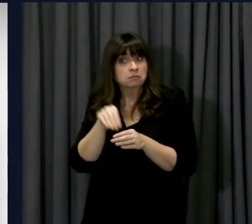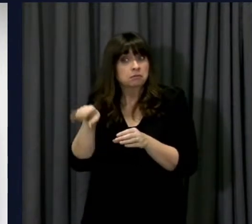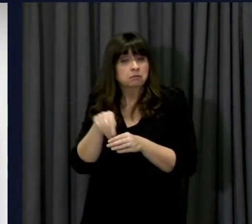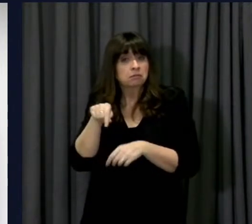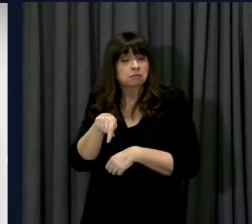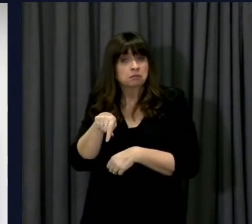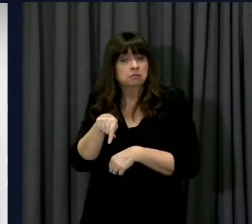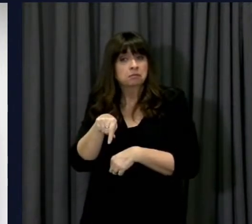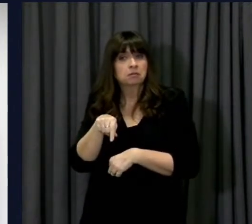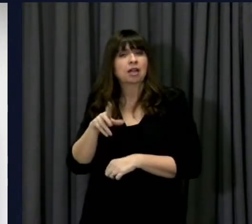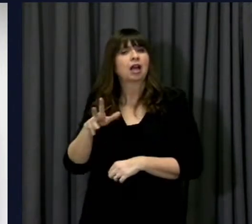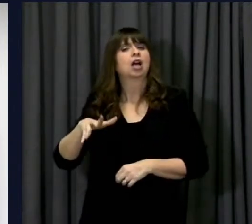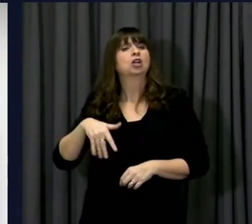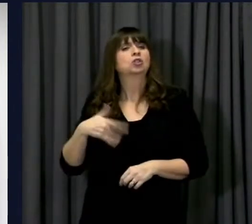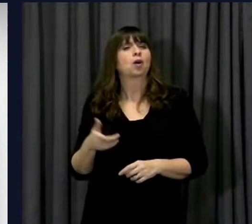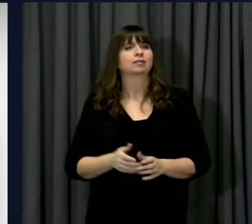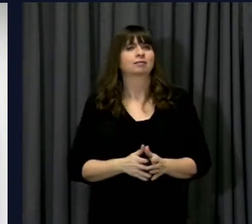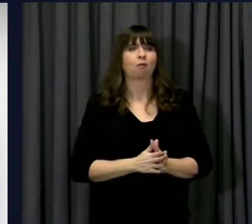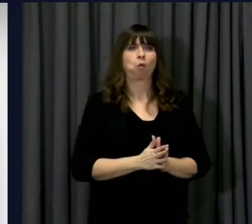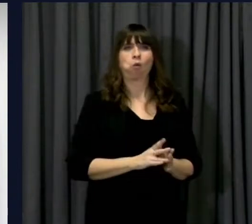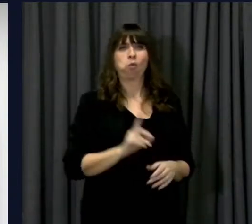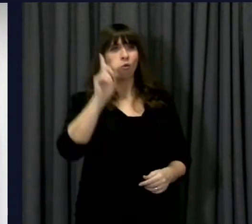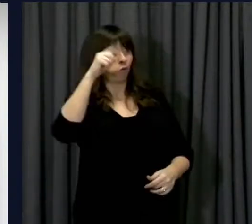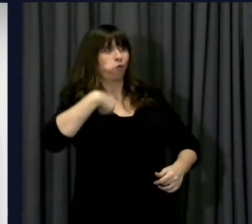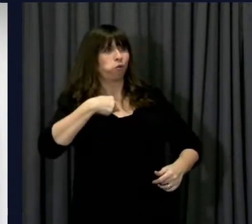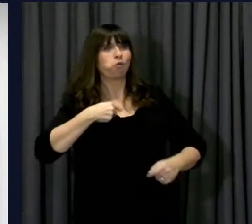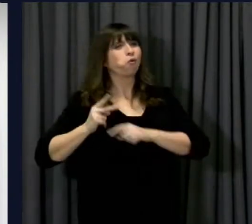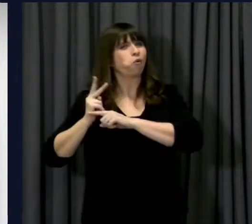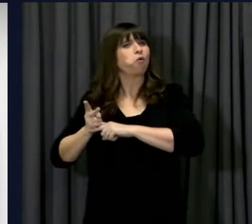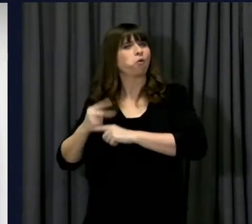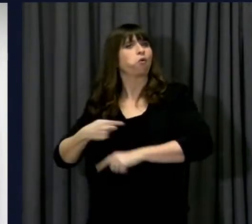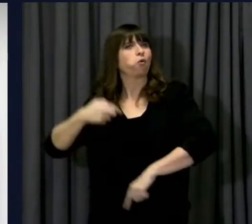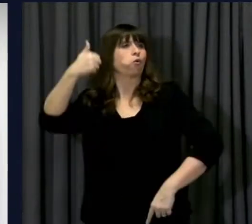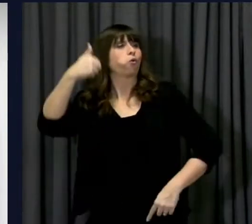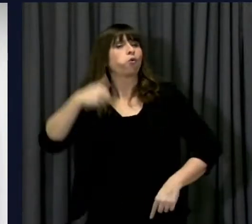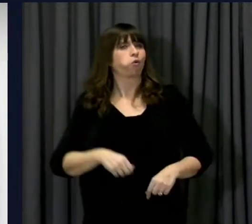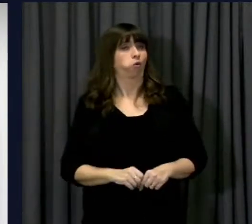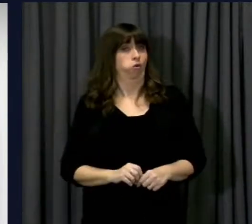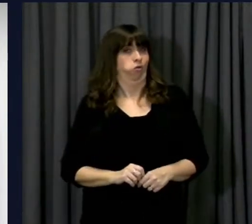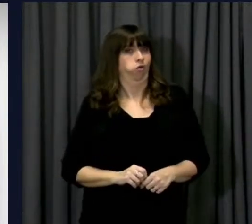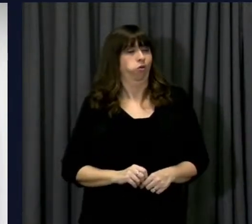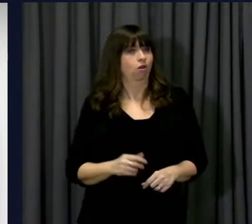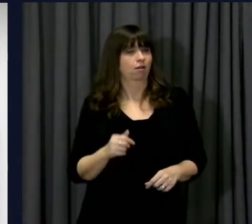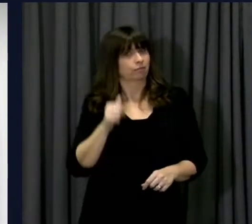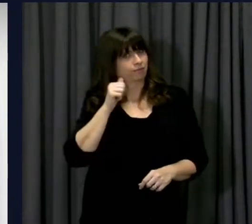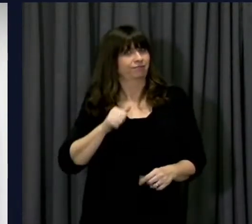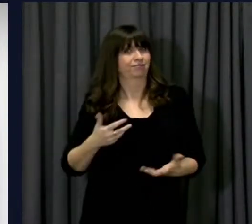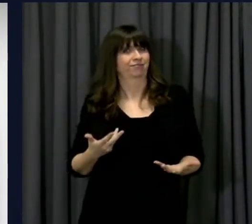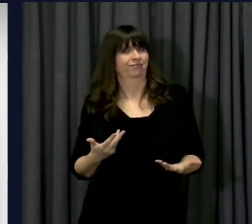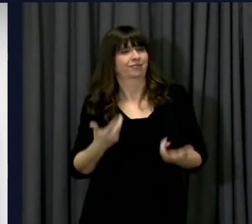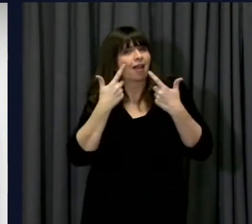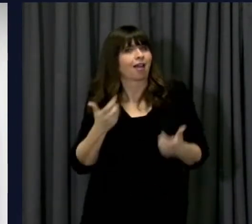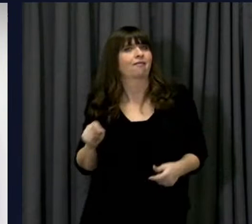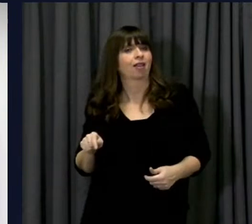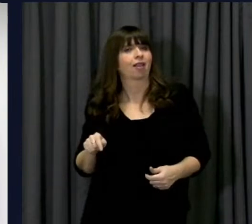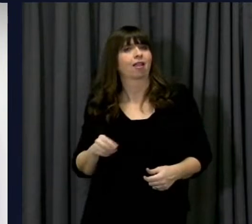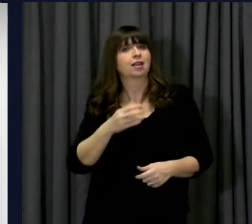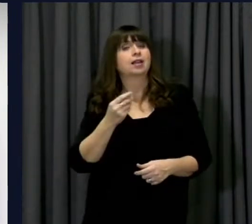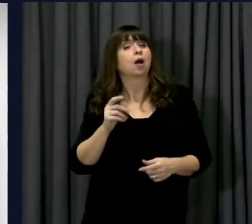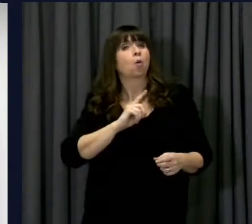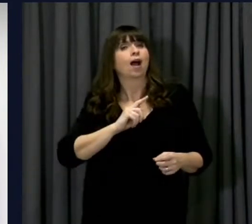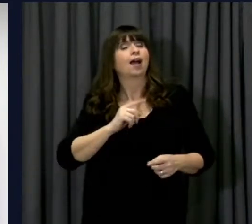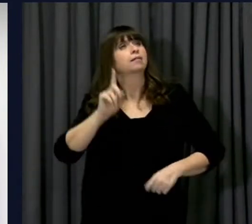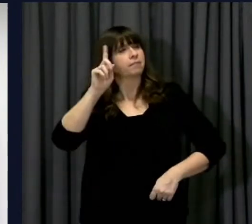some people don't take advantage of the position by claiming they're an unpaid carer when they're not. Now, that's difficult because a lot of this is about people identifying themselves